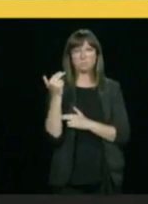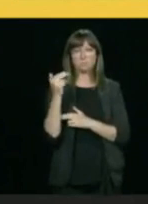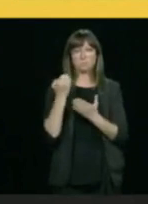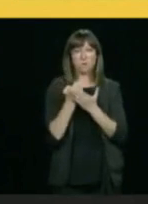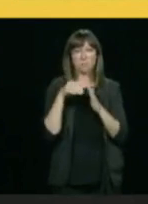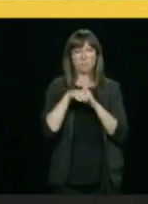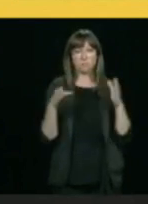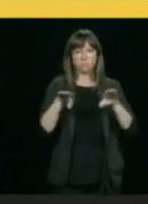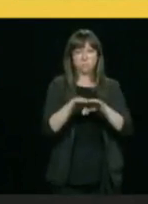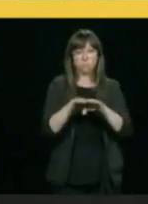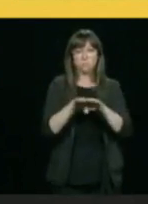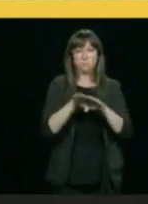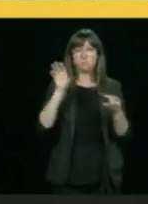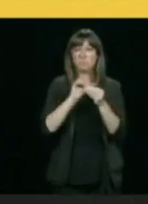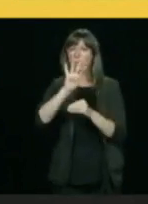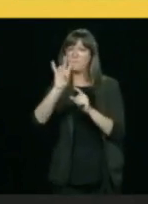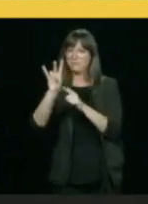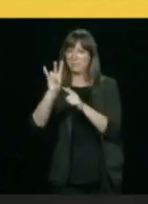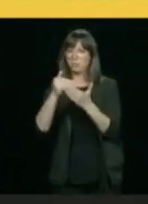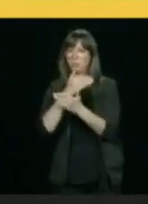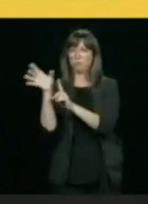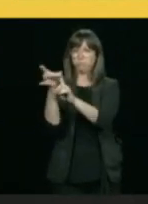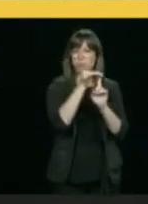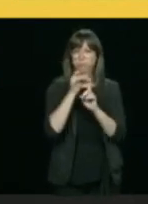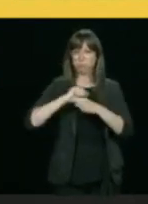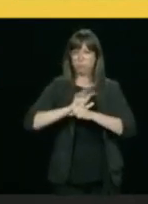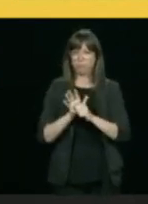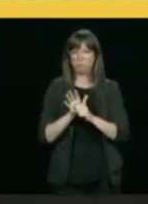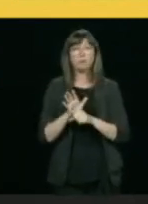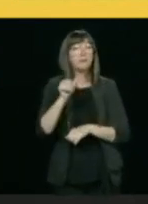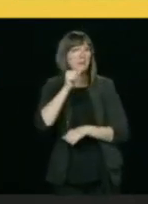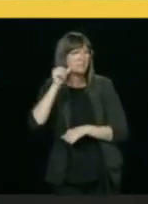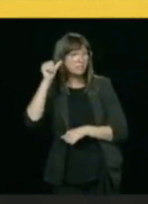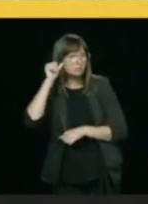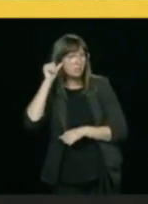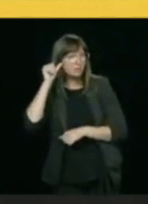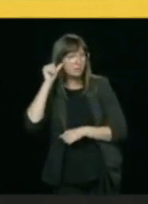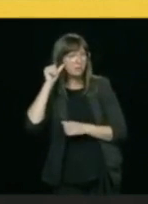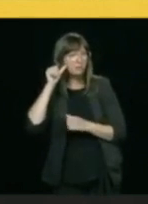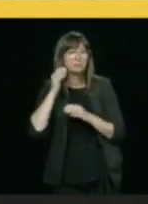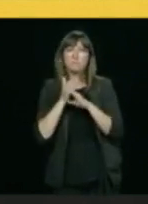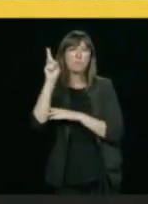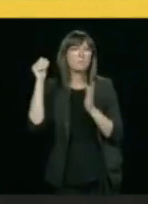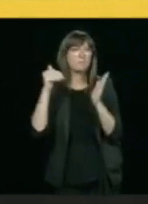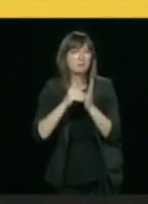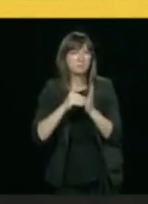there were 47 new cases of COVID-19. Yesterday alone, we had well over